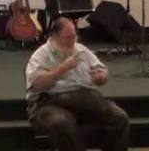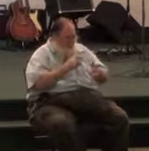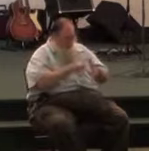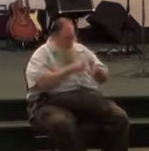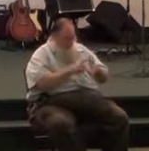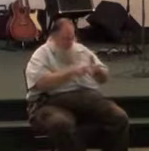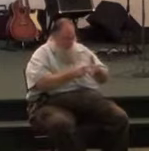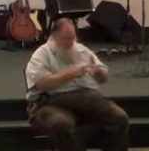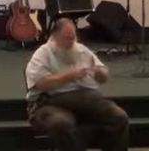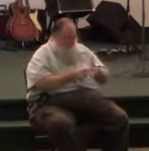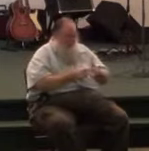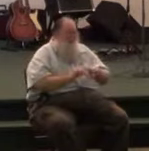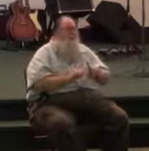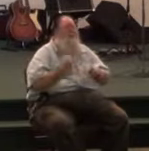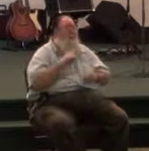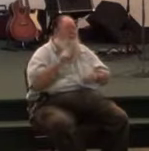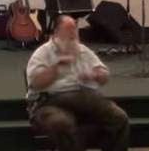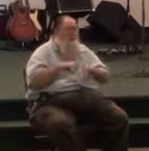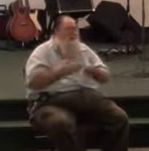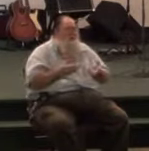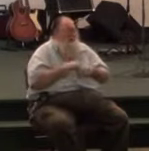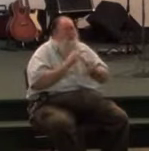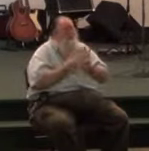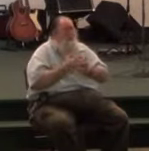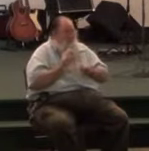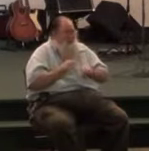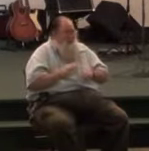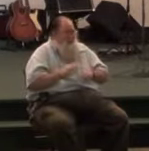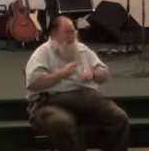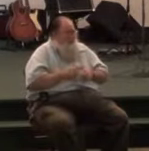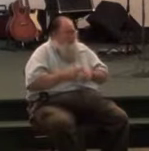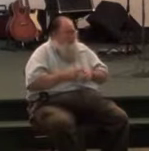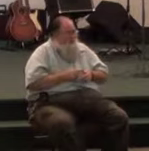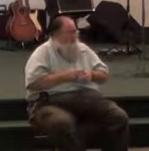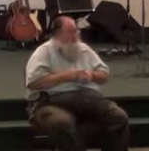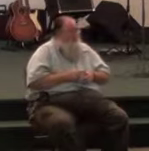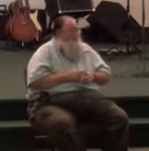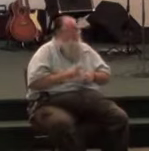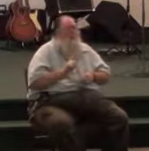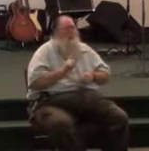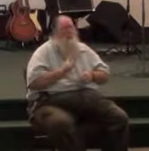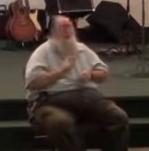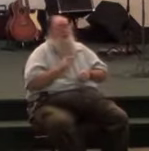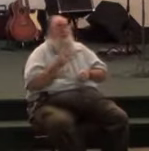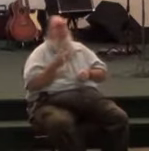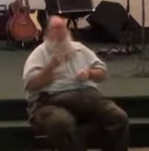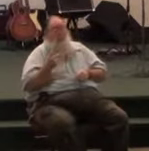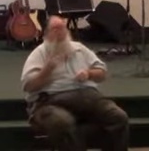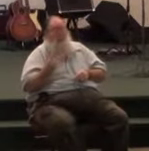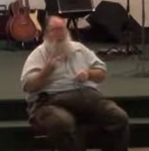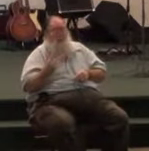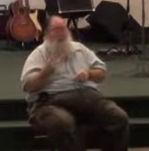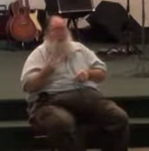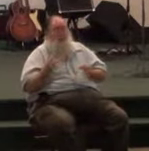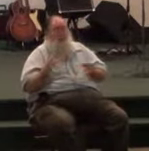to do things in the name of Jesus. Where two or three are gathered in my name, I'm in the midst of thee.